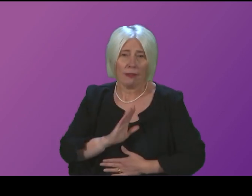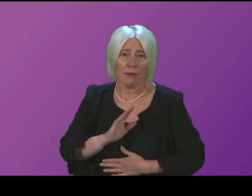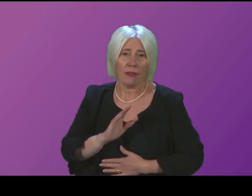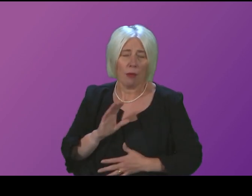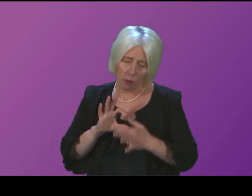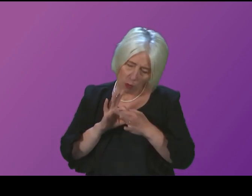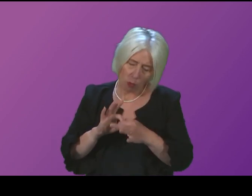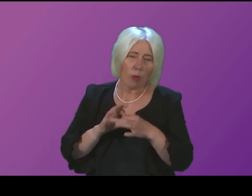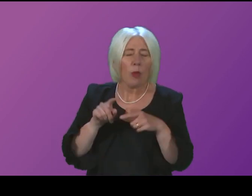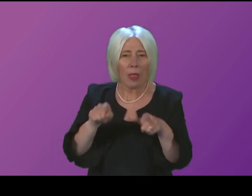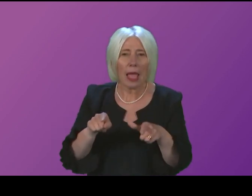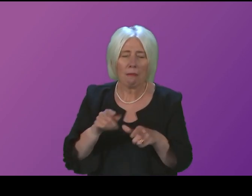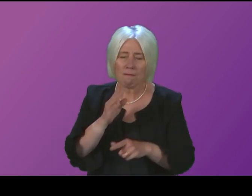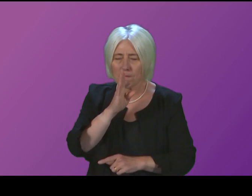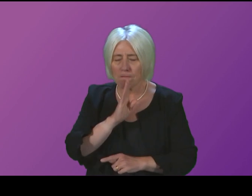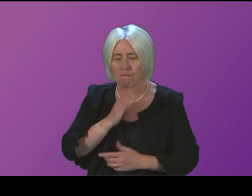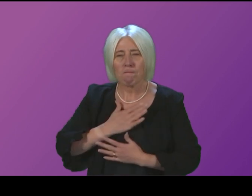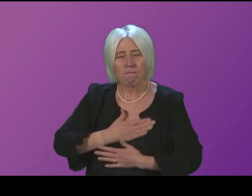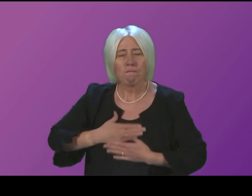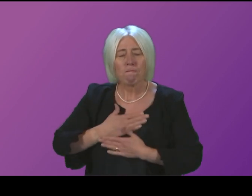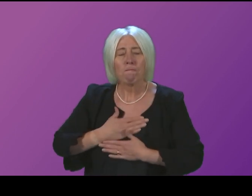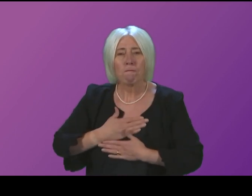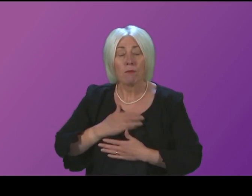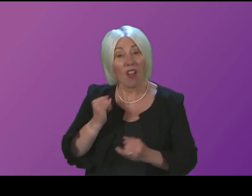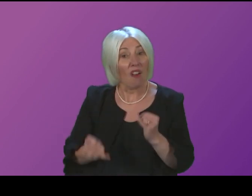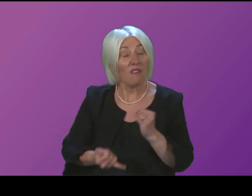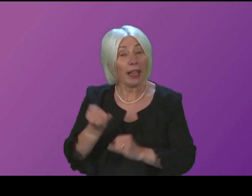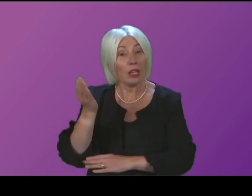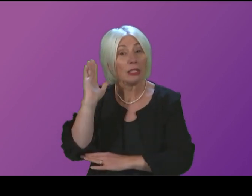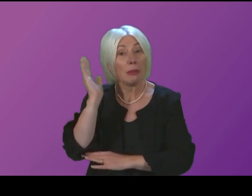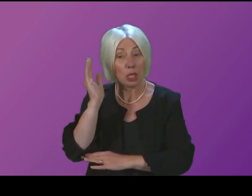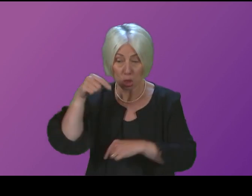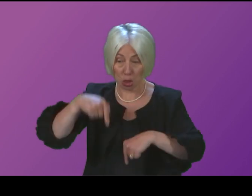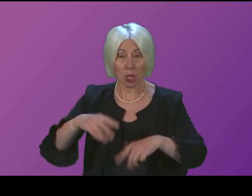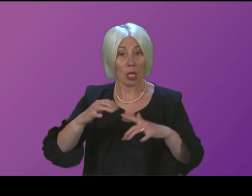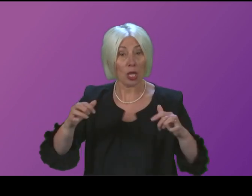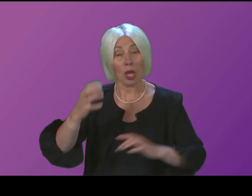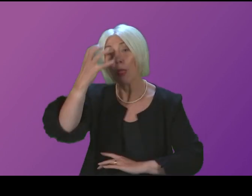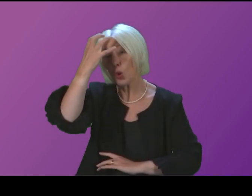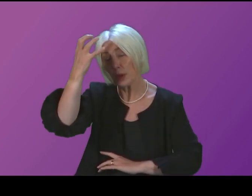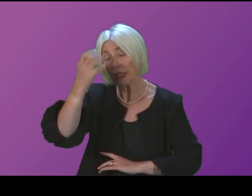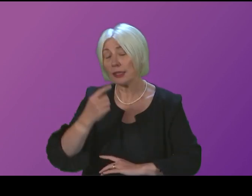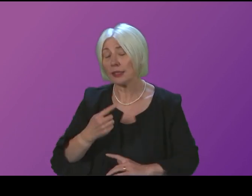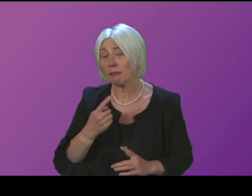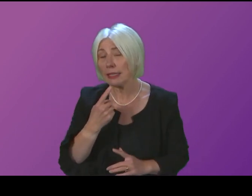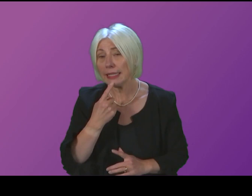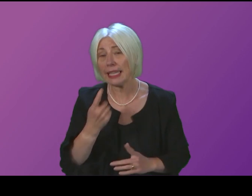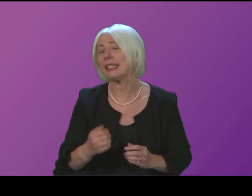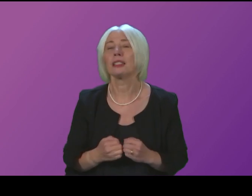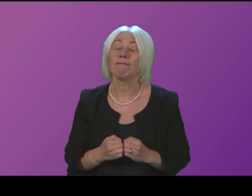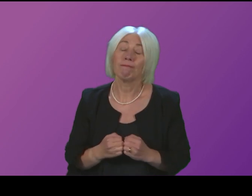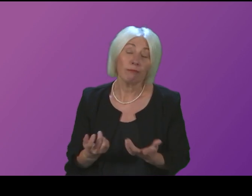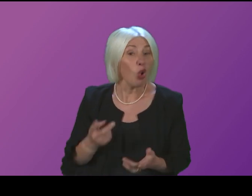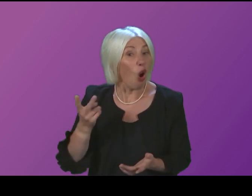mourning as a nation. In her final speech to this chamber, the late Queen said, "It is often